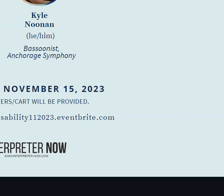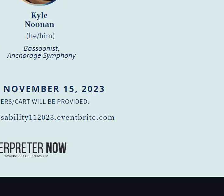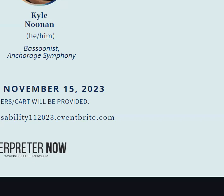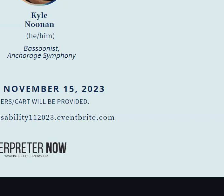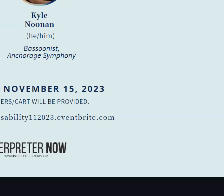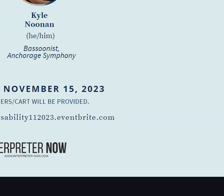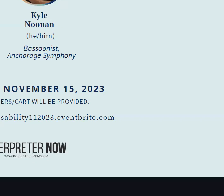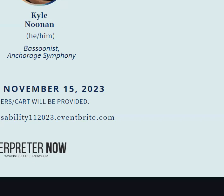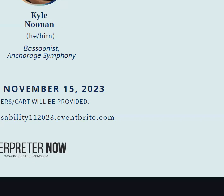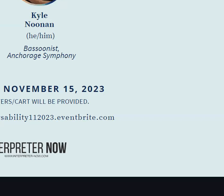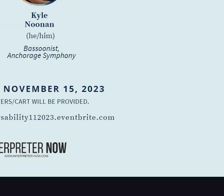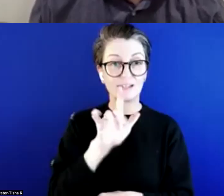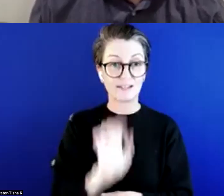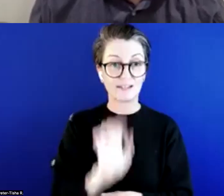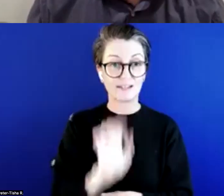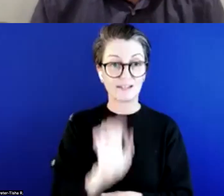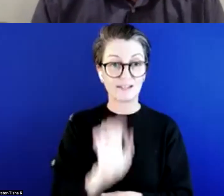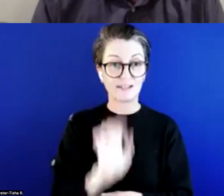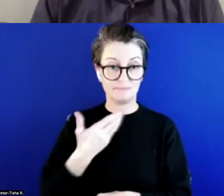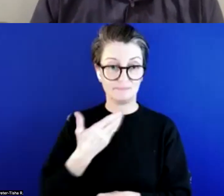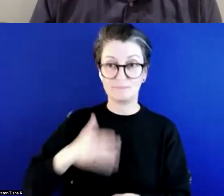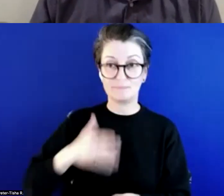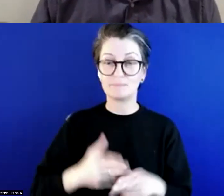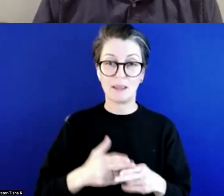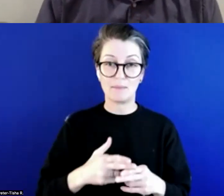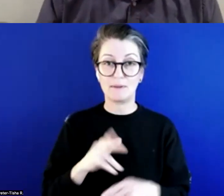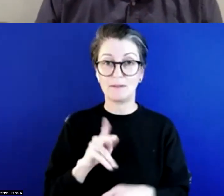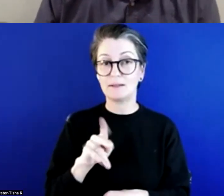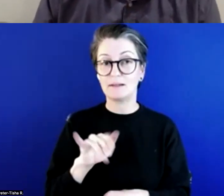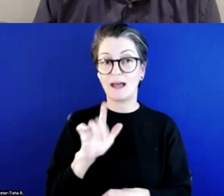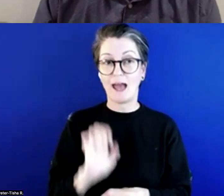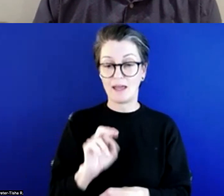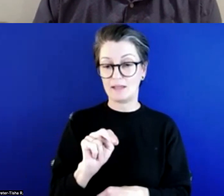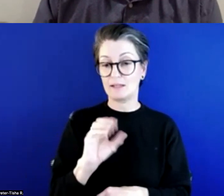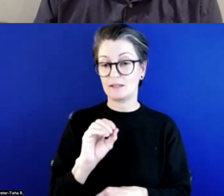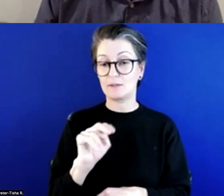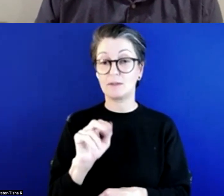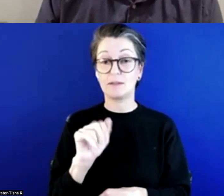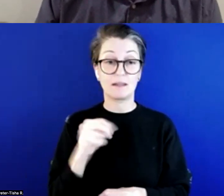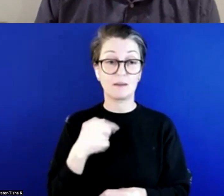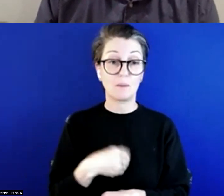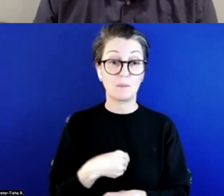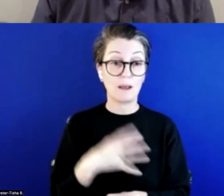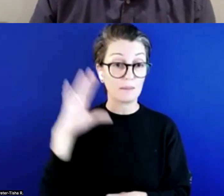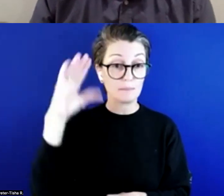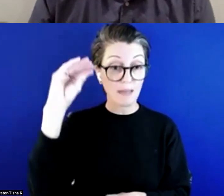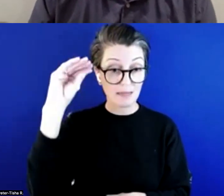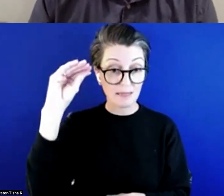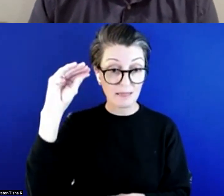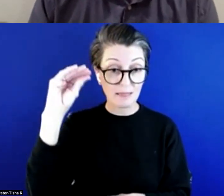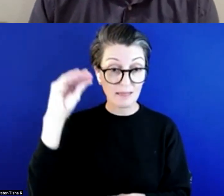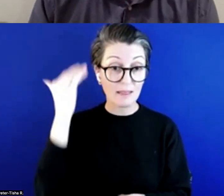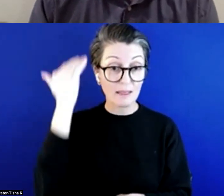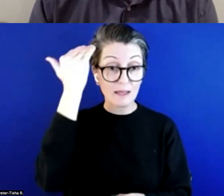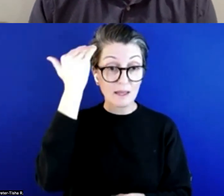Yes, I can. My name, like Katie said, I'm Kyle Noonan. I'm a white male with medium